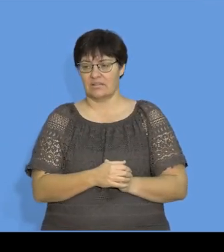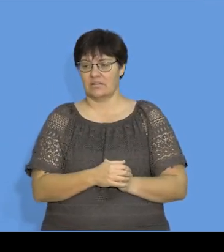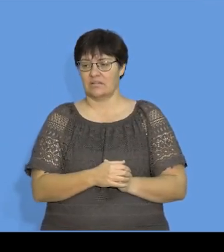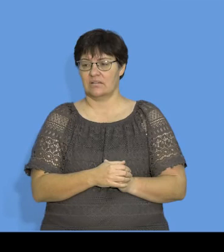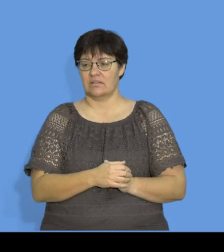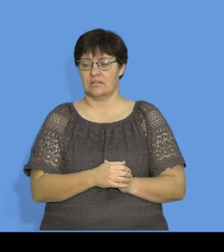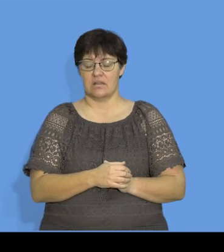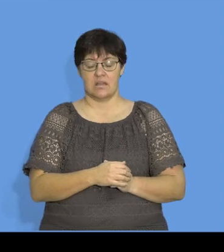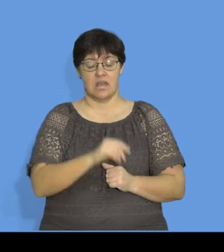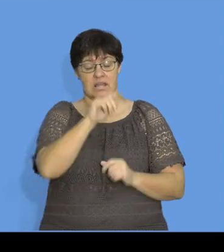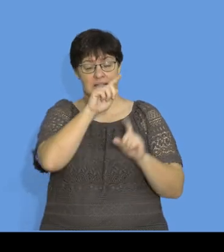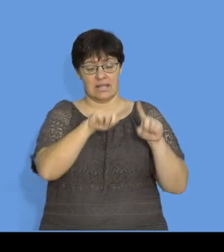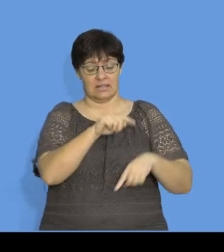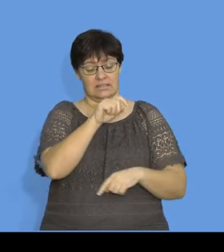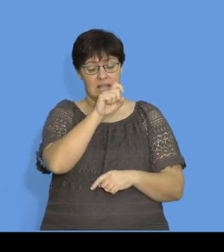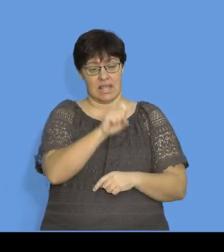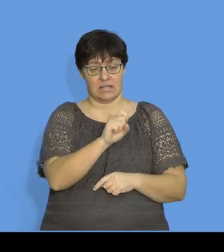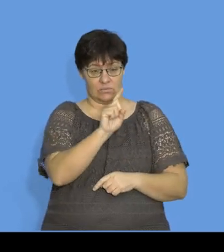going to go